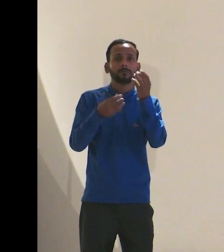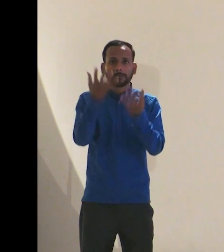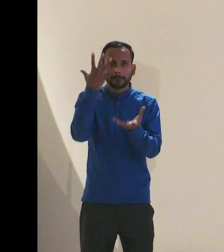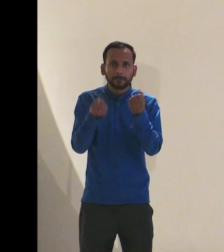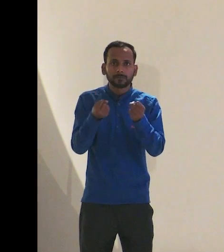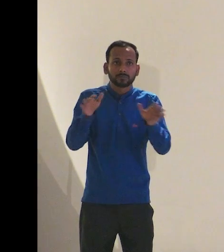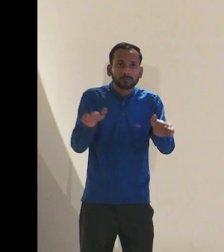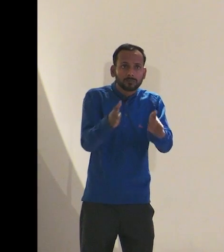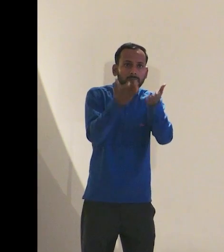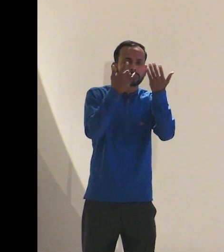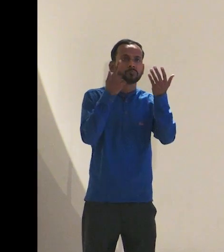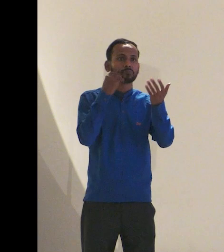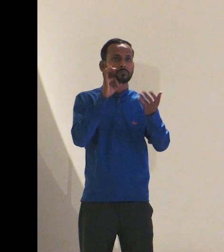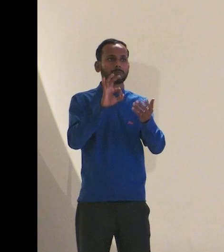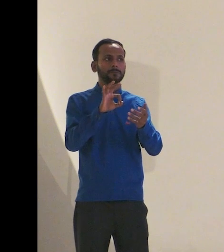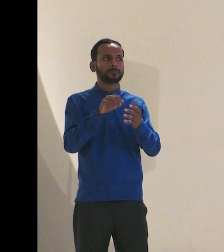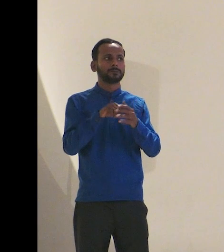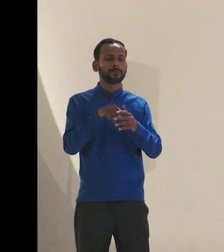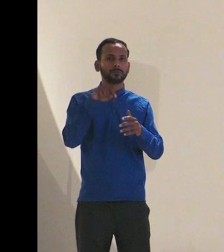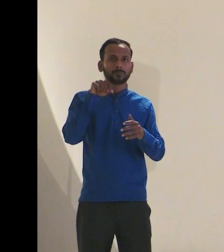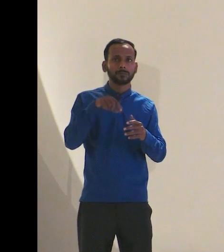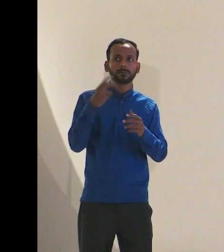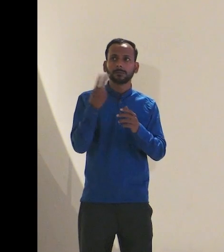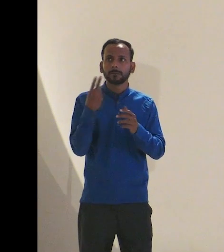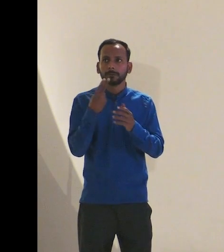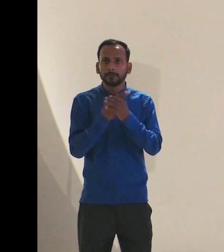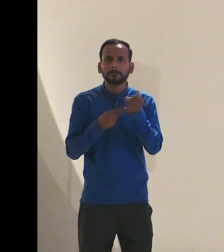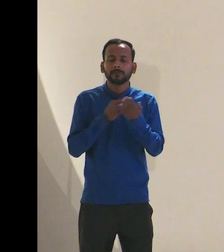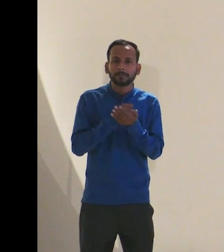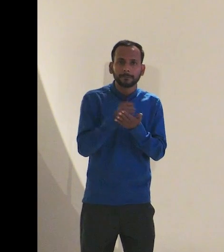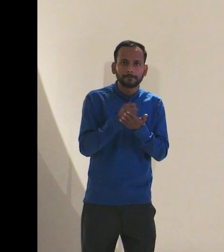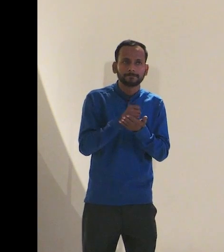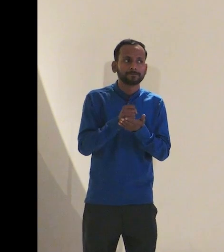means. But we are trying to figure out